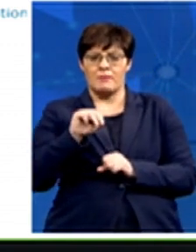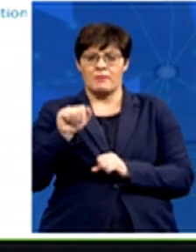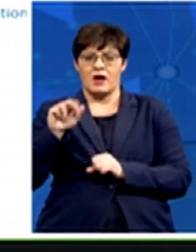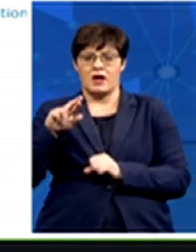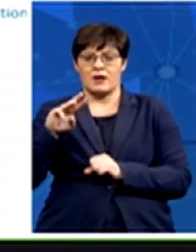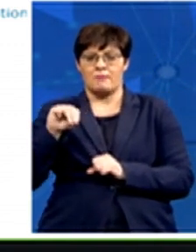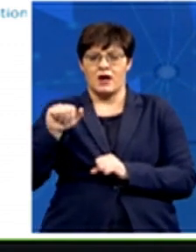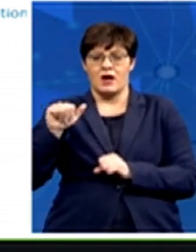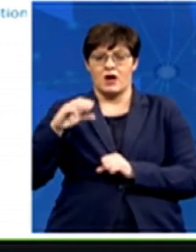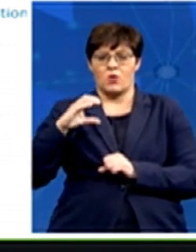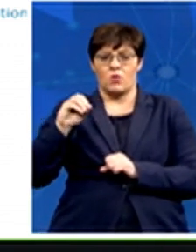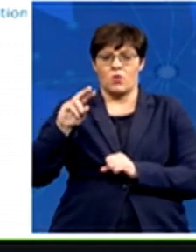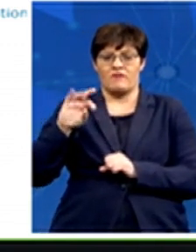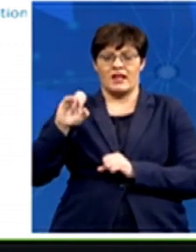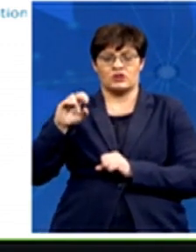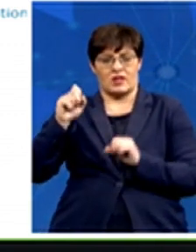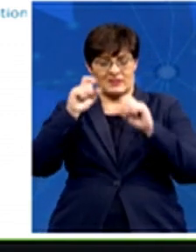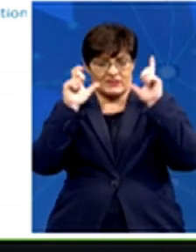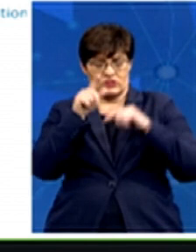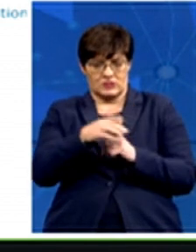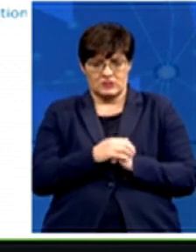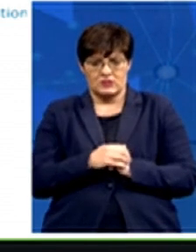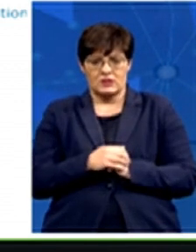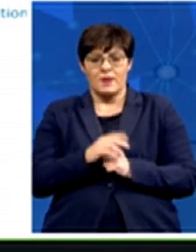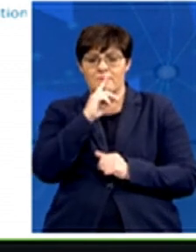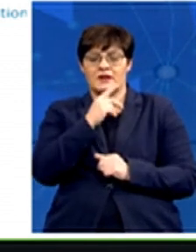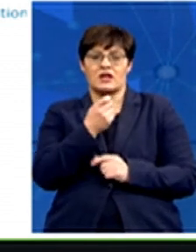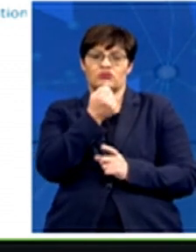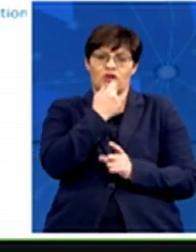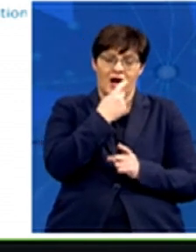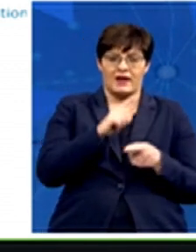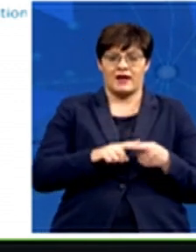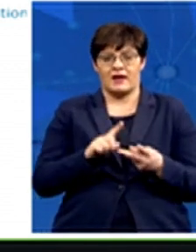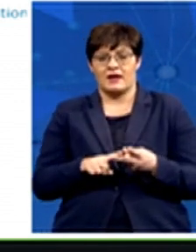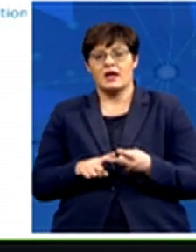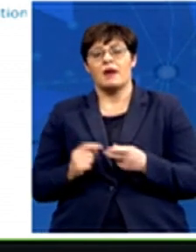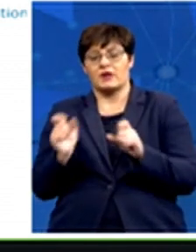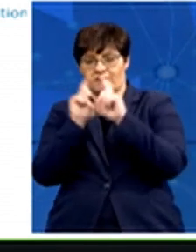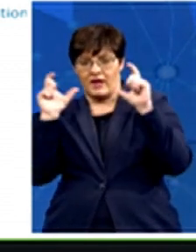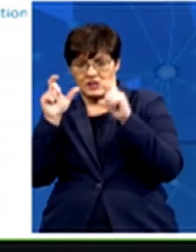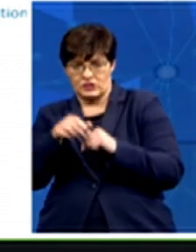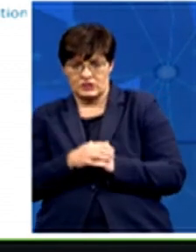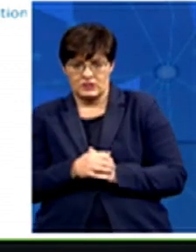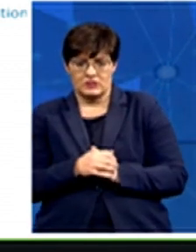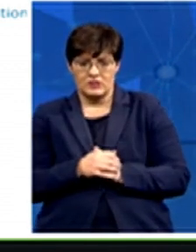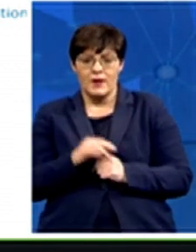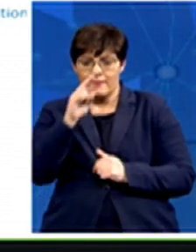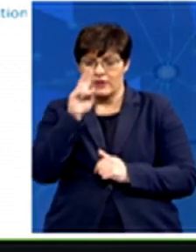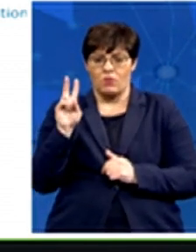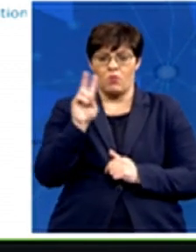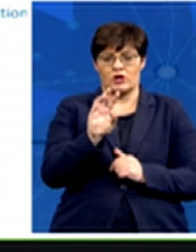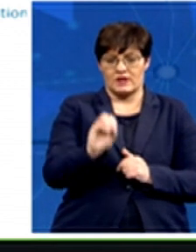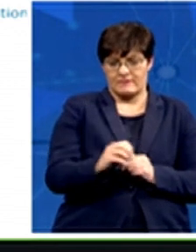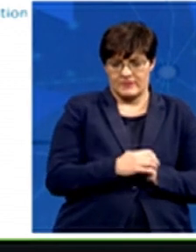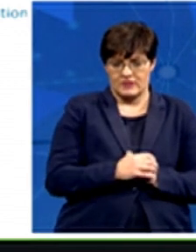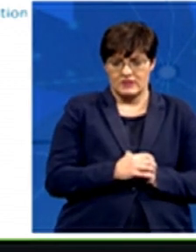pharmaco, basically, it means the drug, and the vigilare, it means to keep watch. So it means we are watching the performance of the medicines on the